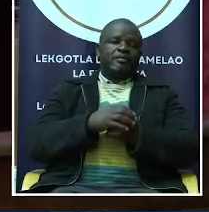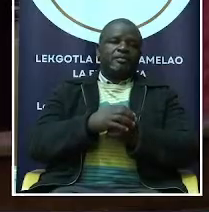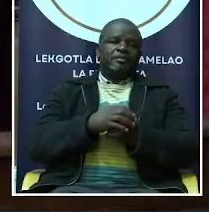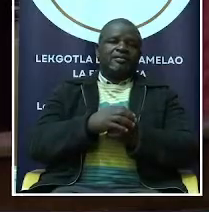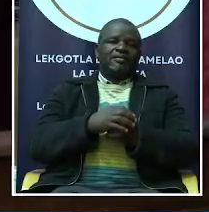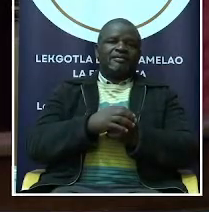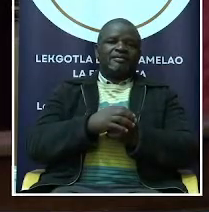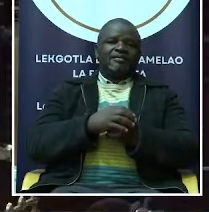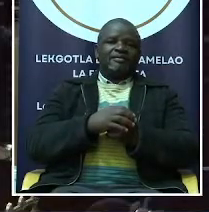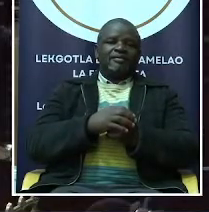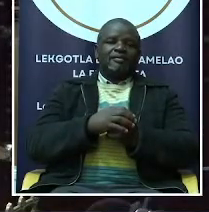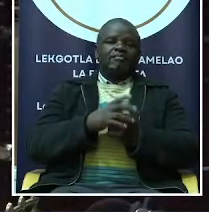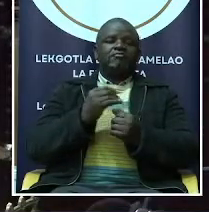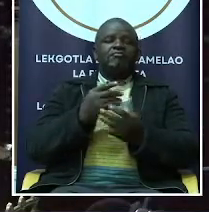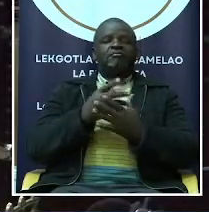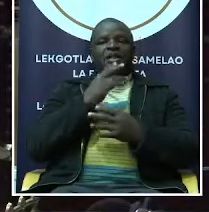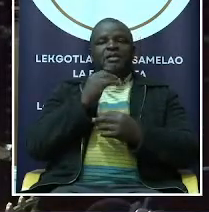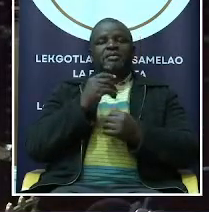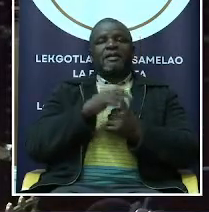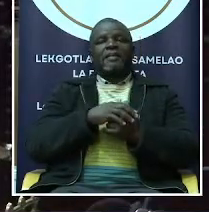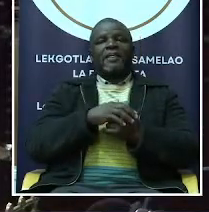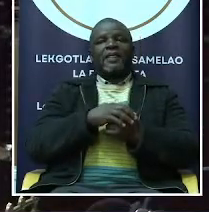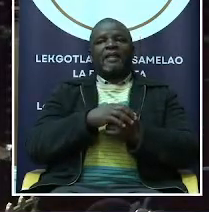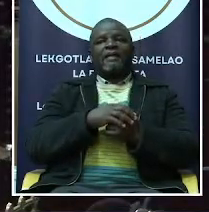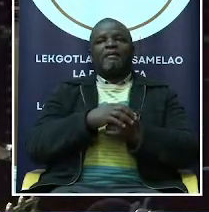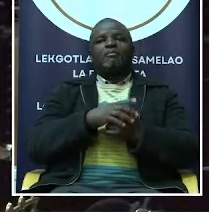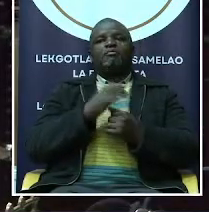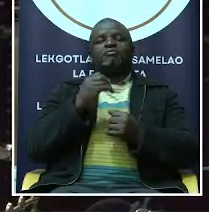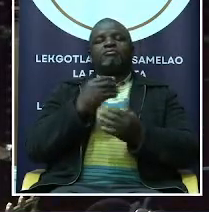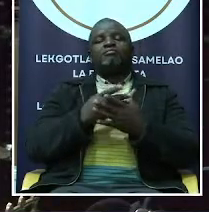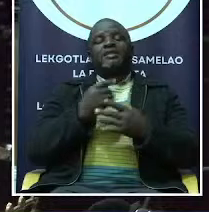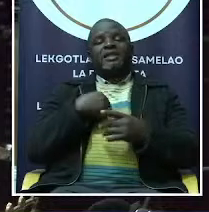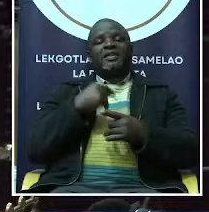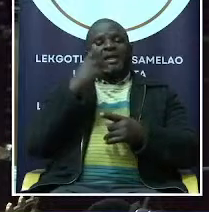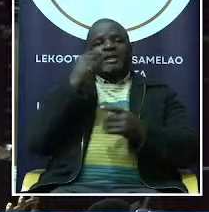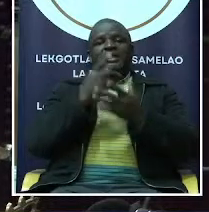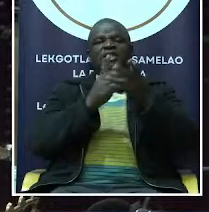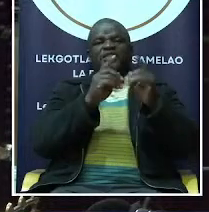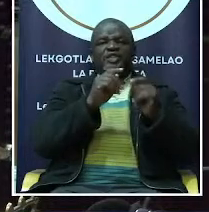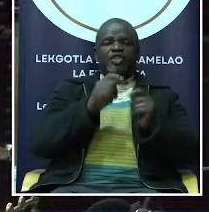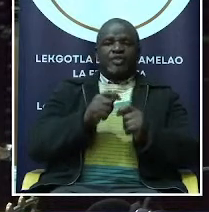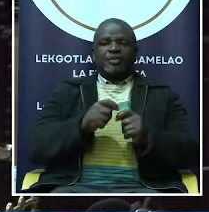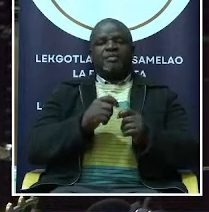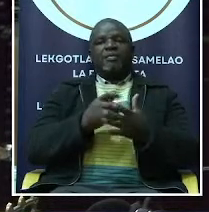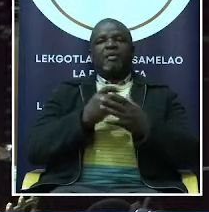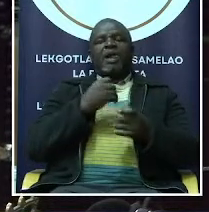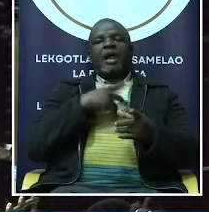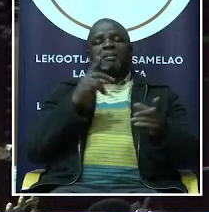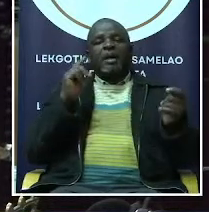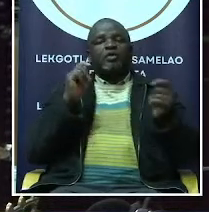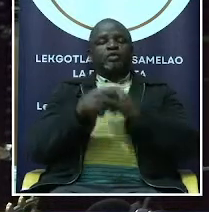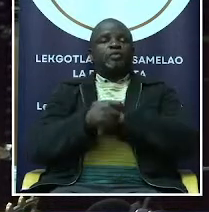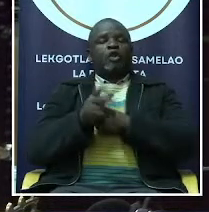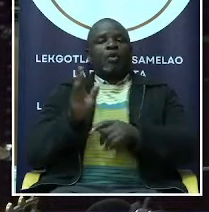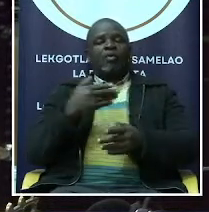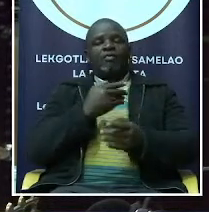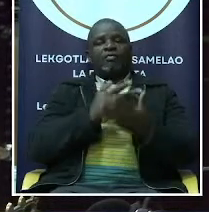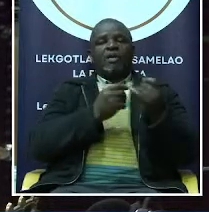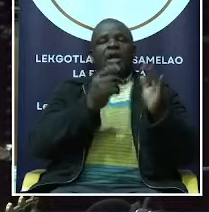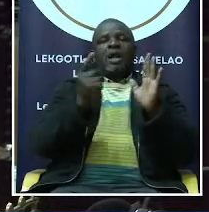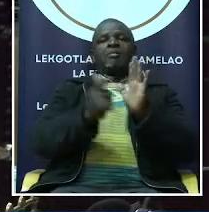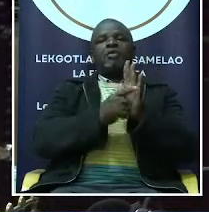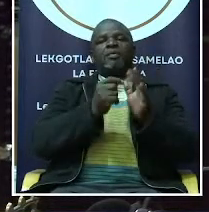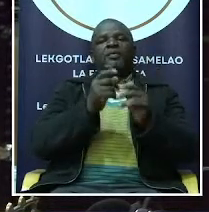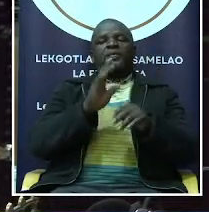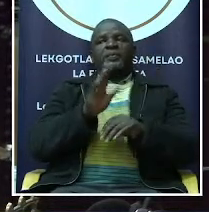Speaker, like I said, I believe we should adjust instead of changing the entire